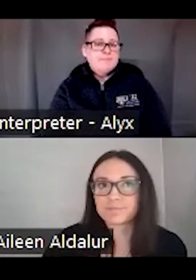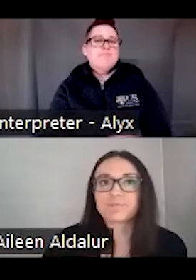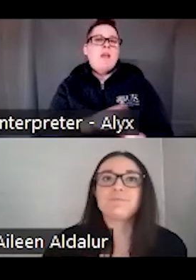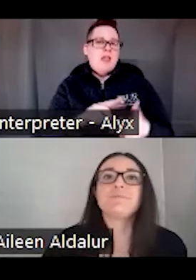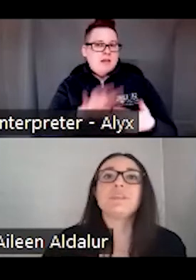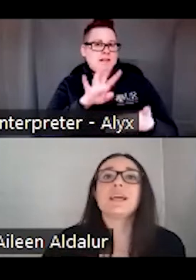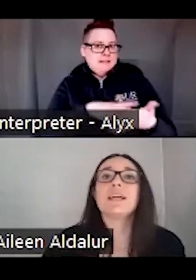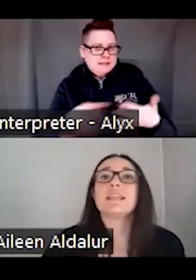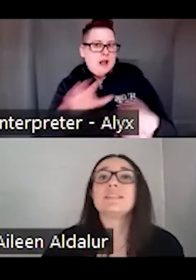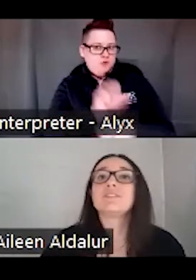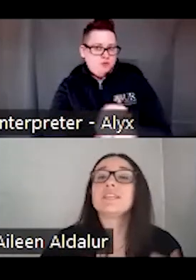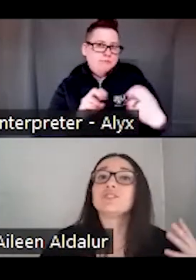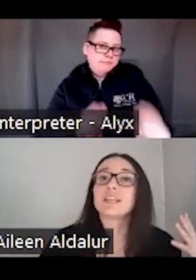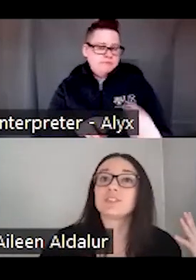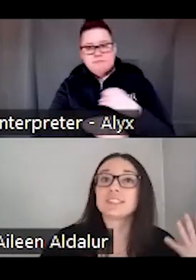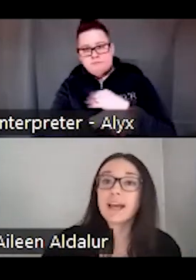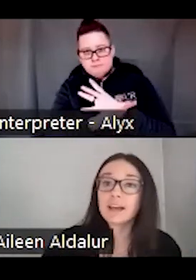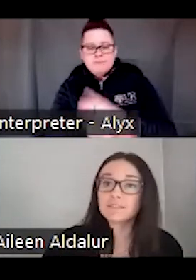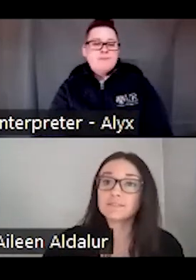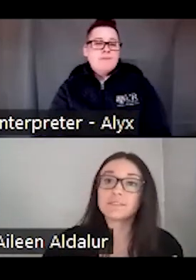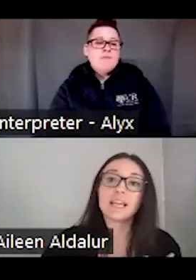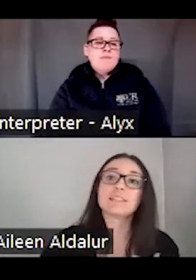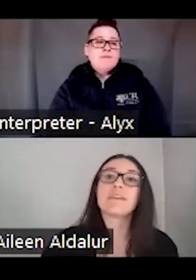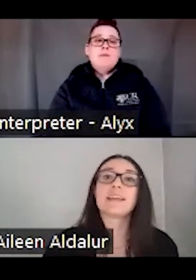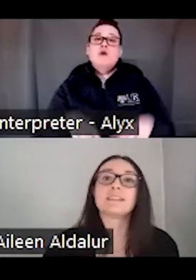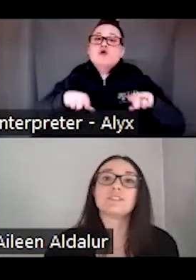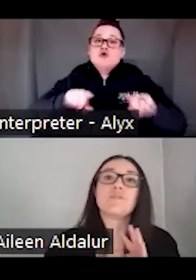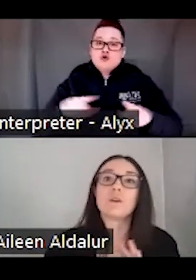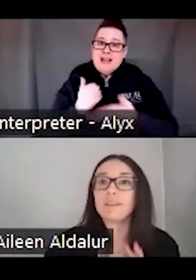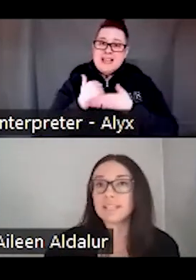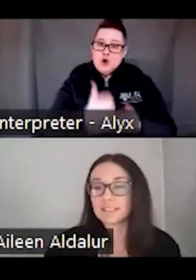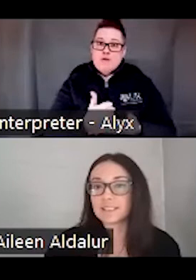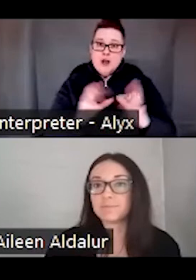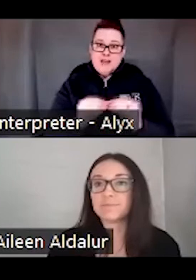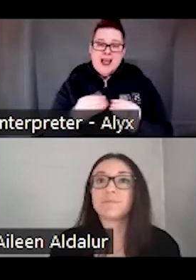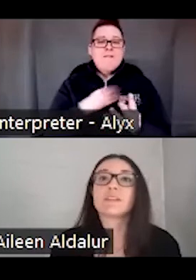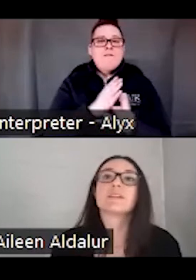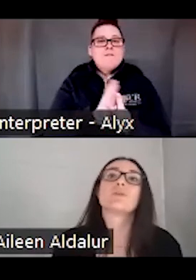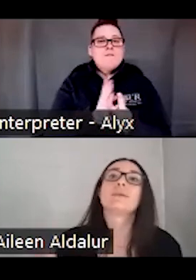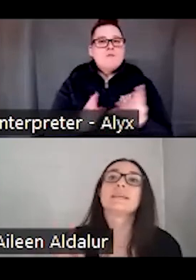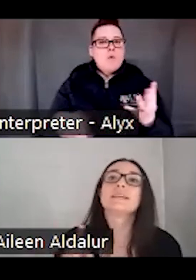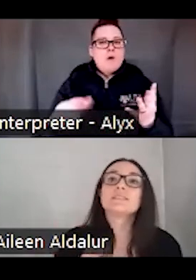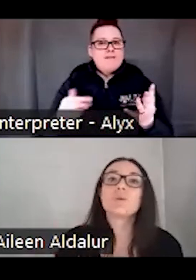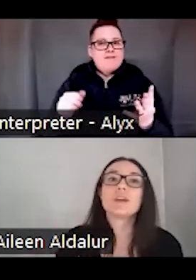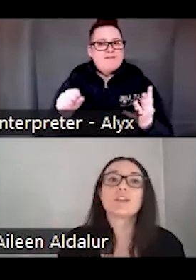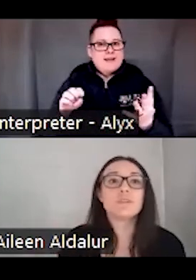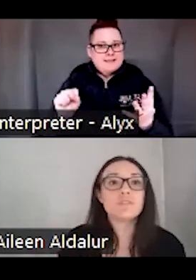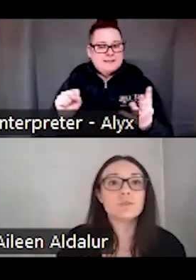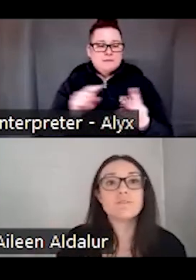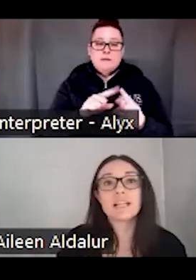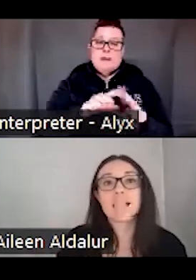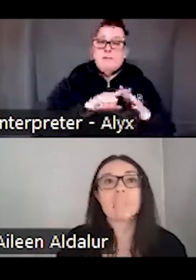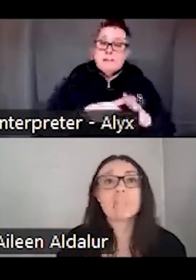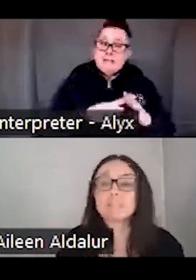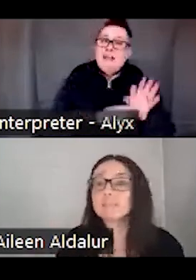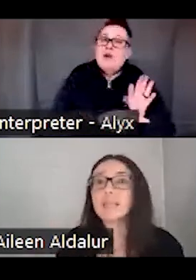session. The intervention session itself is divided into 4 phases. So it begins with a review